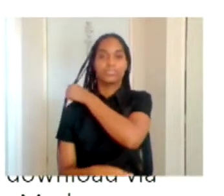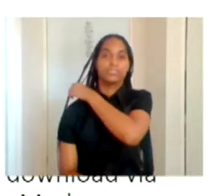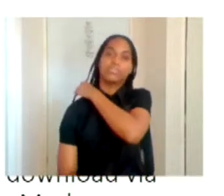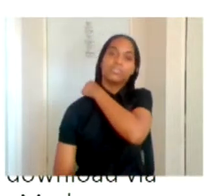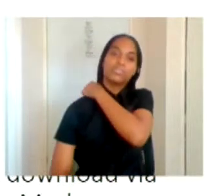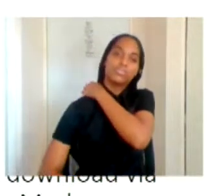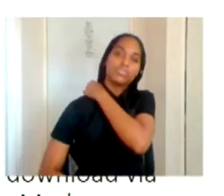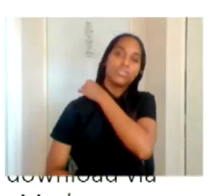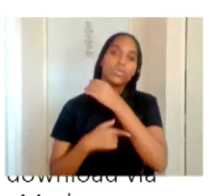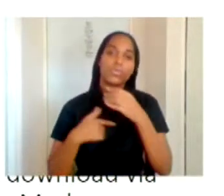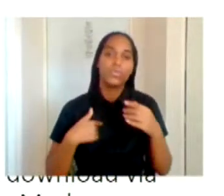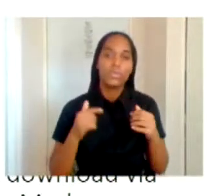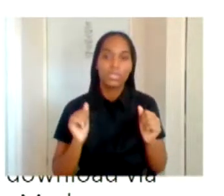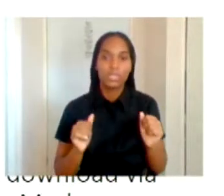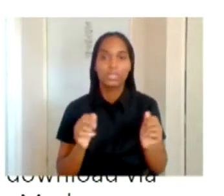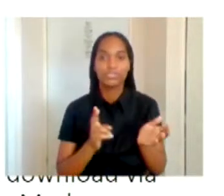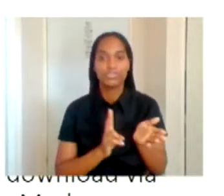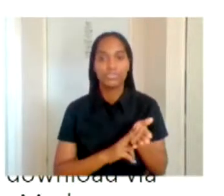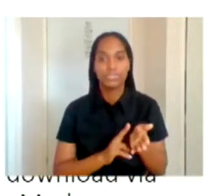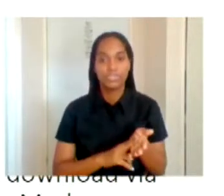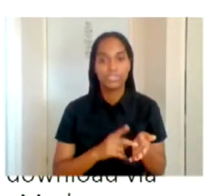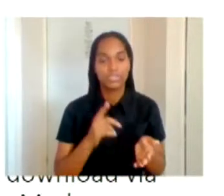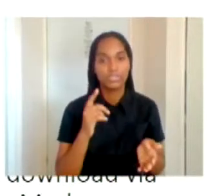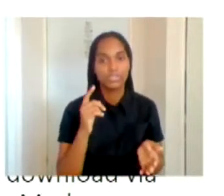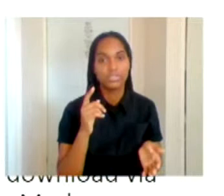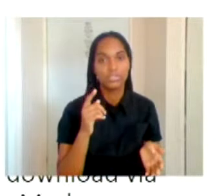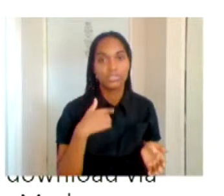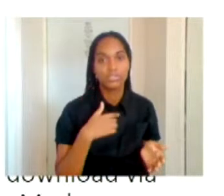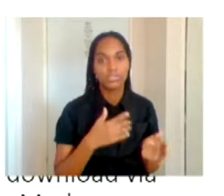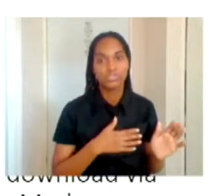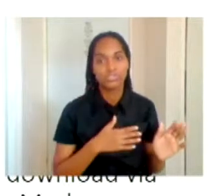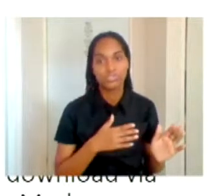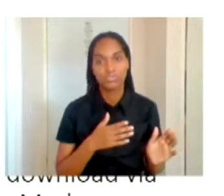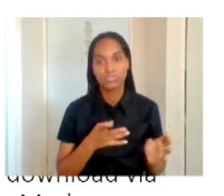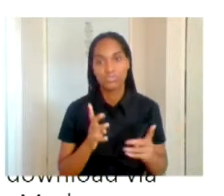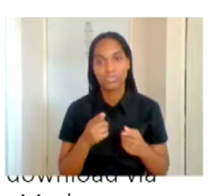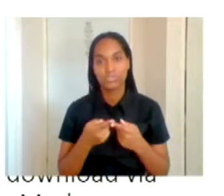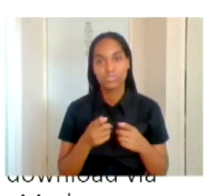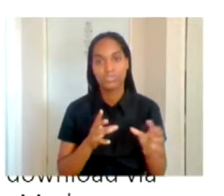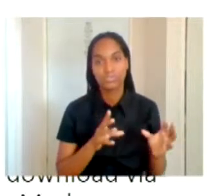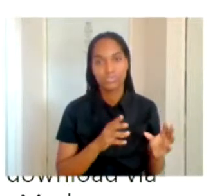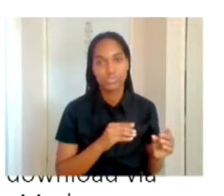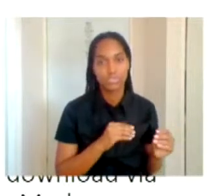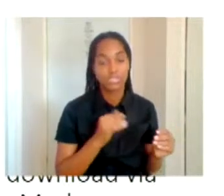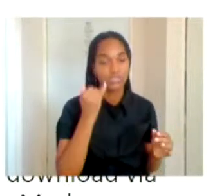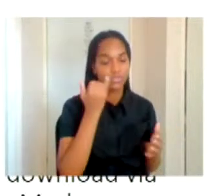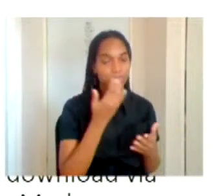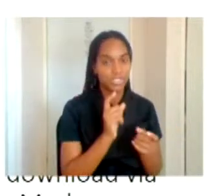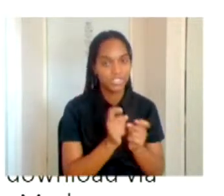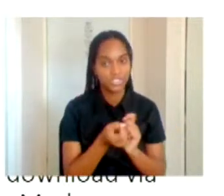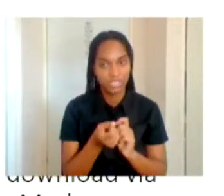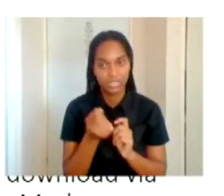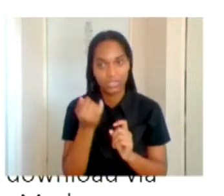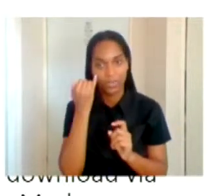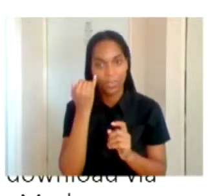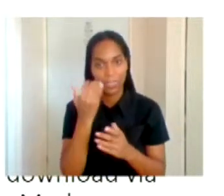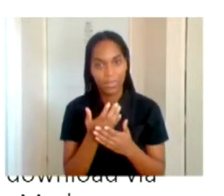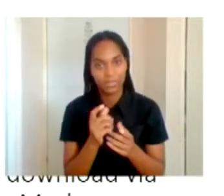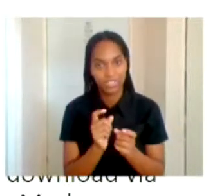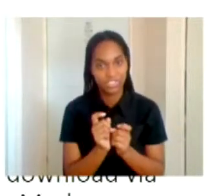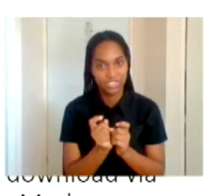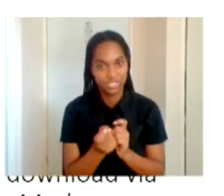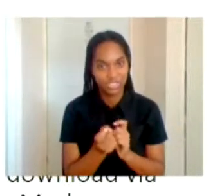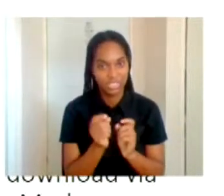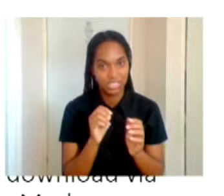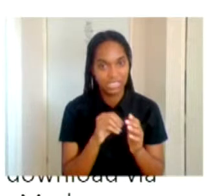We can register for subscribe to receiver notifications. So if something changes in the signaling or if something changes in the settings of